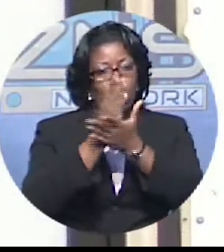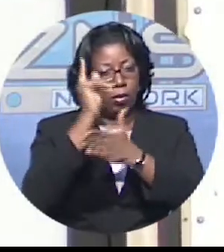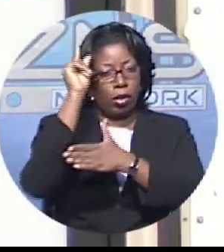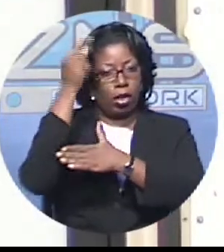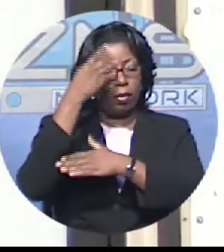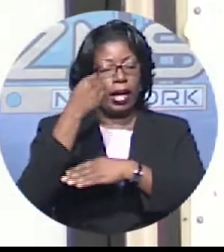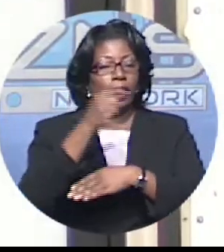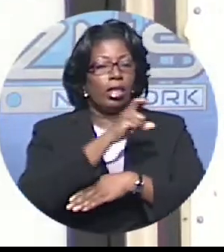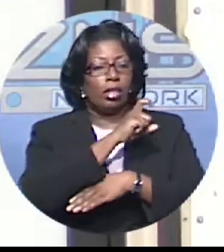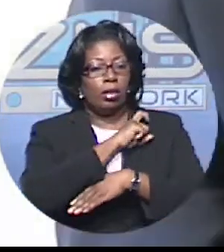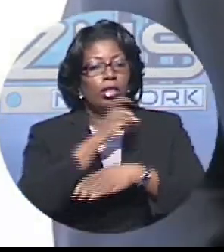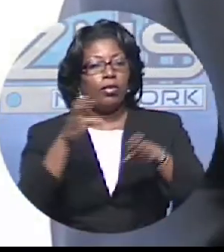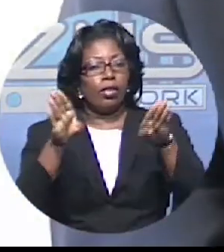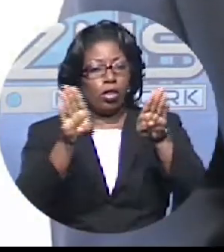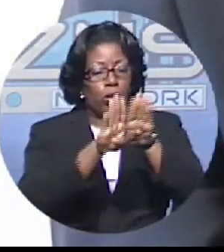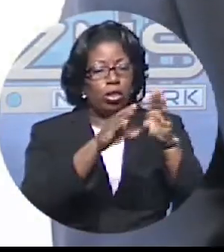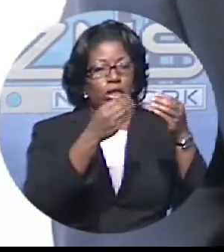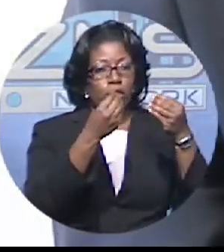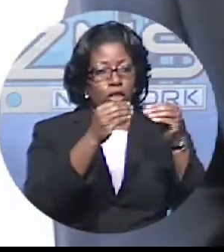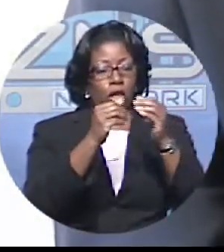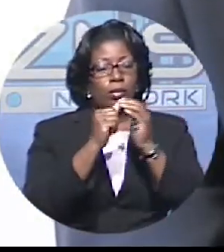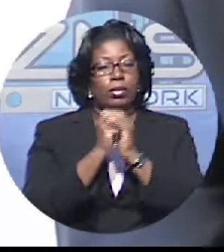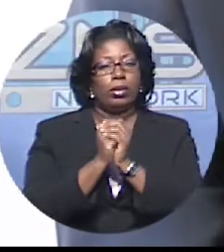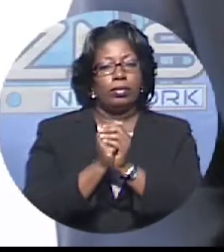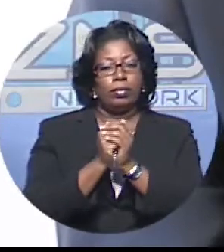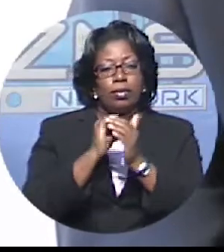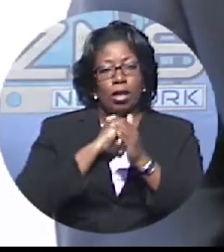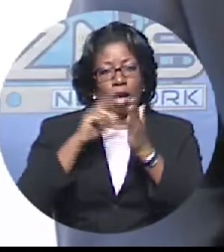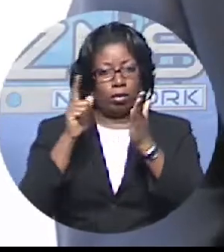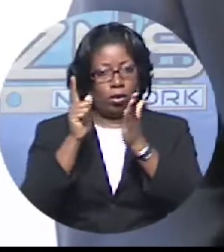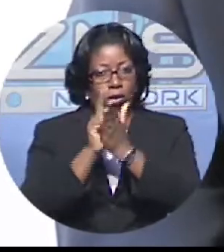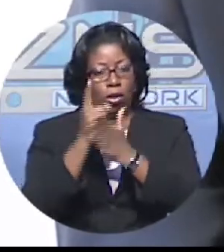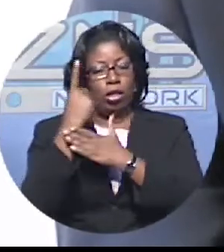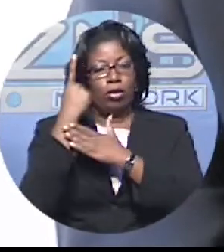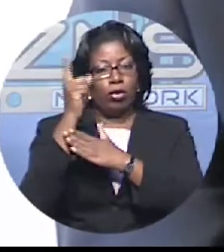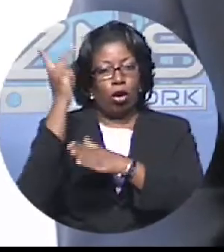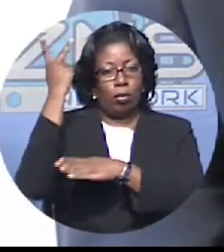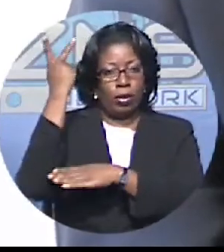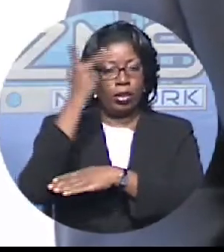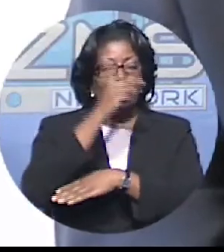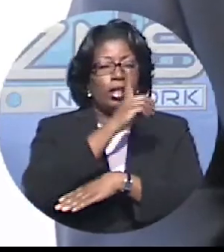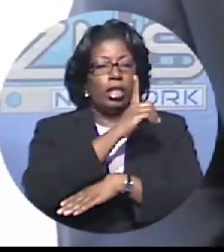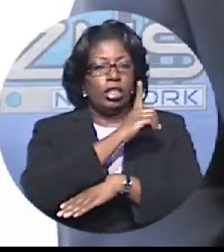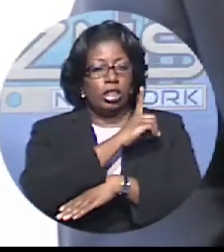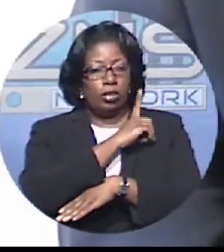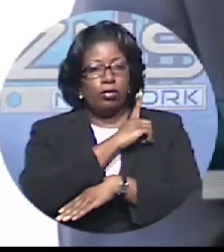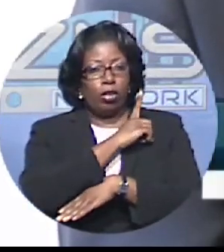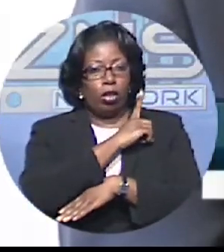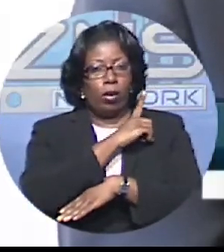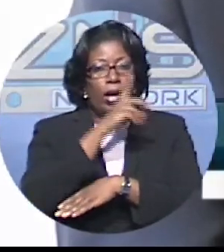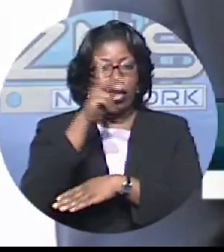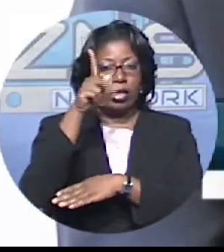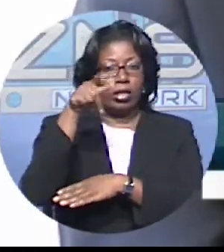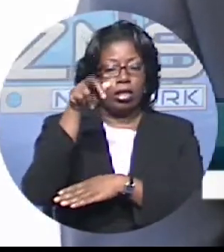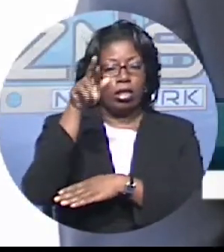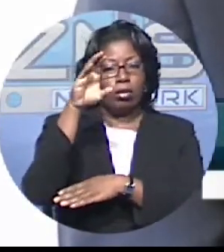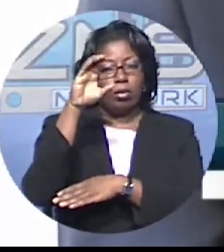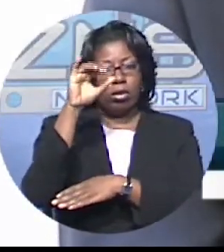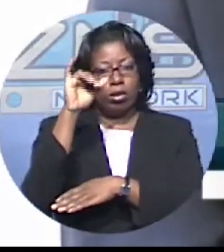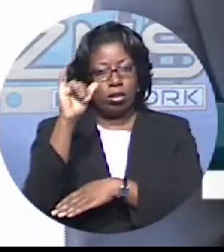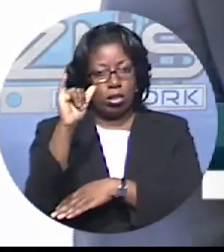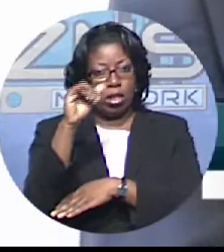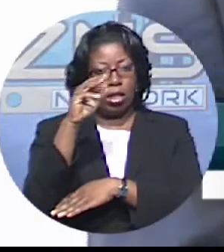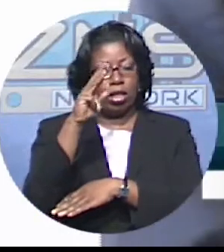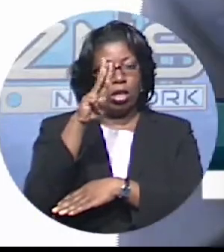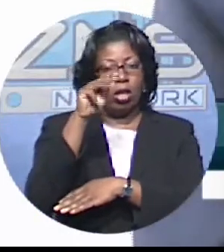from shutting them down. I'm instructed by Pete DeVoe, who does business as Percy's Web Cafe,